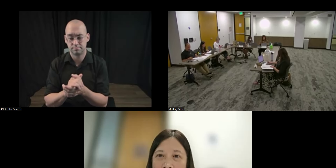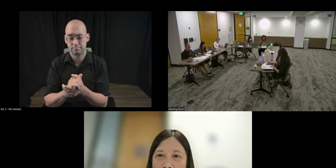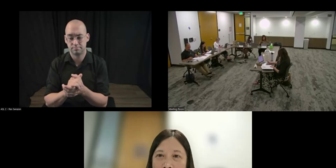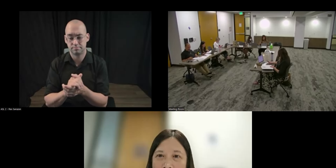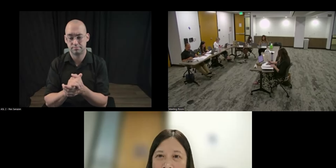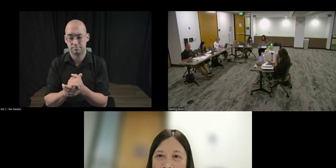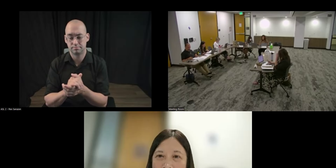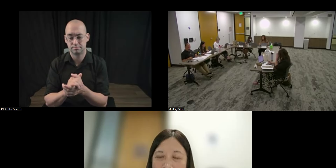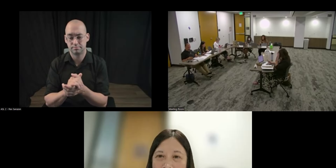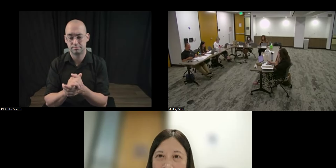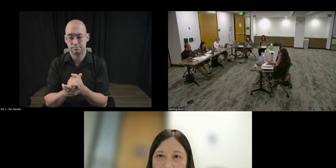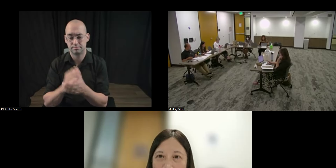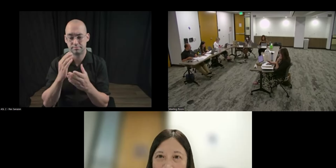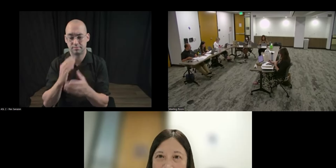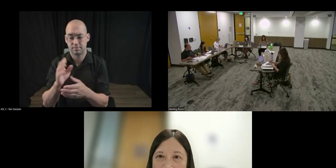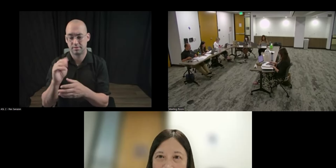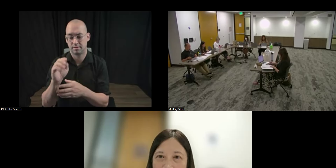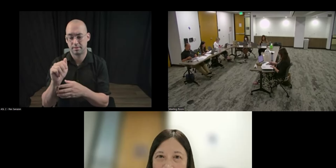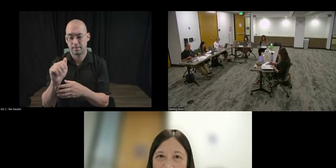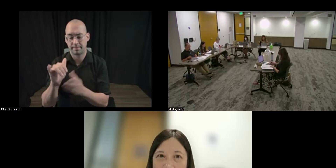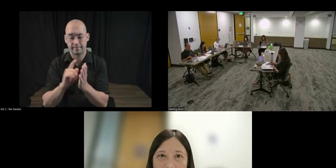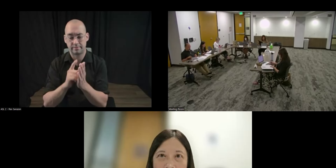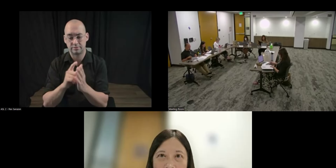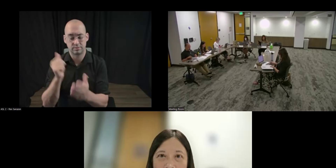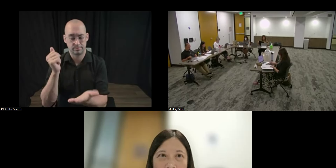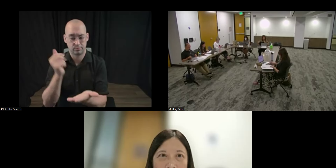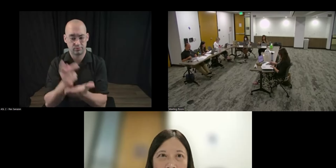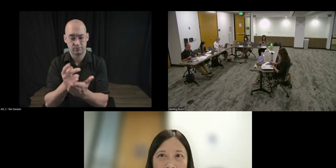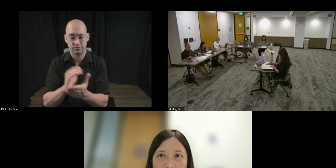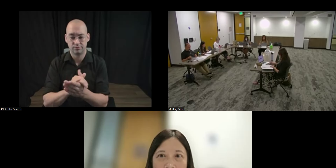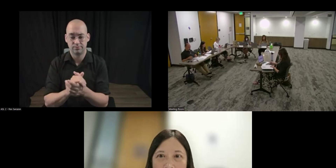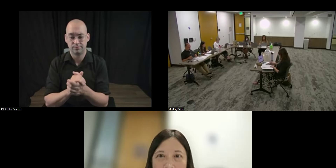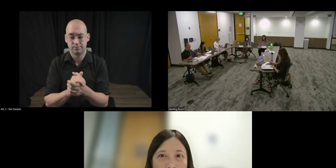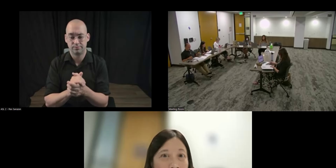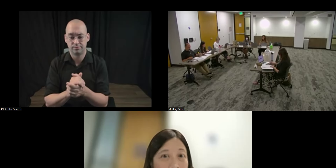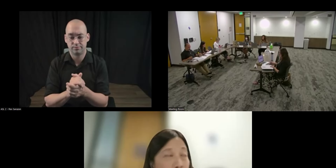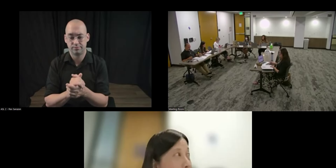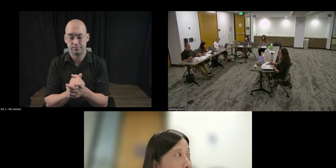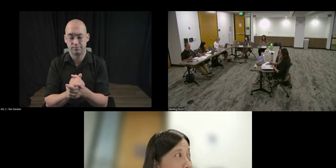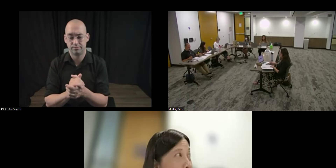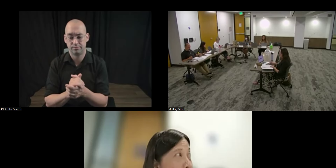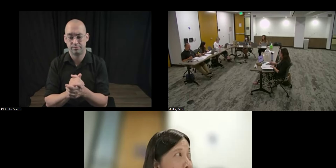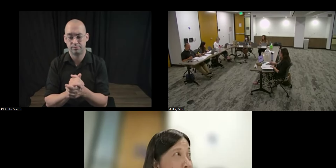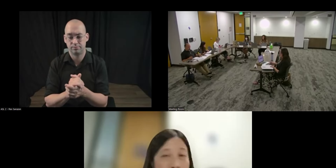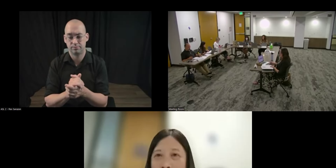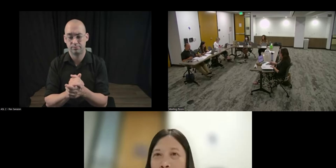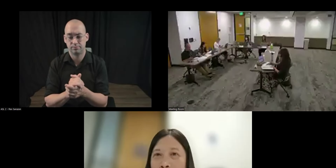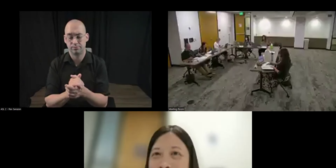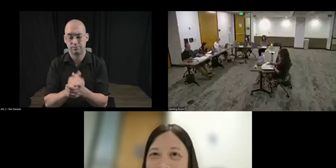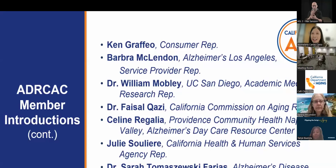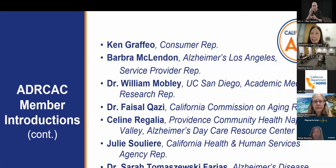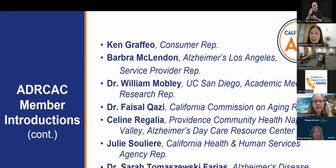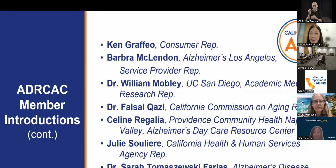Well, thank you. The May minutes are approved. Don't know if Susan is here now. Okay,